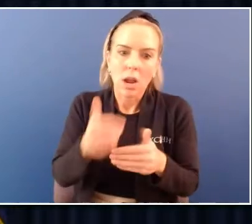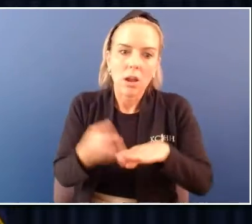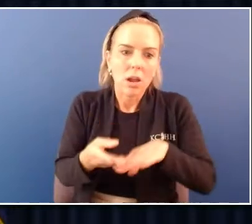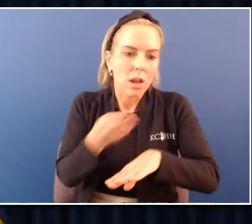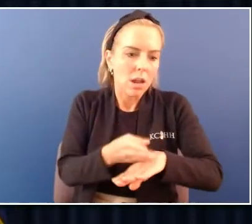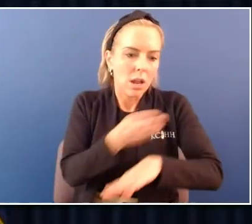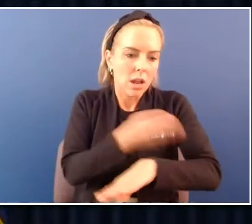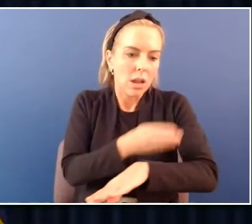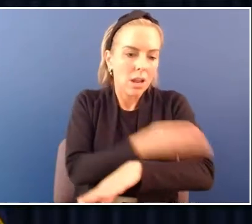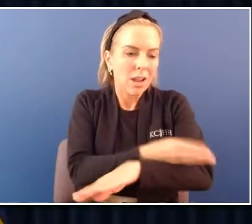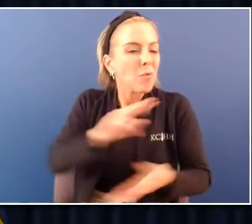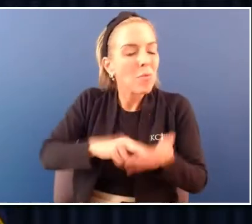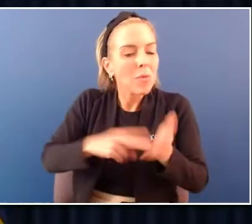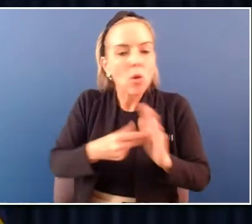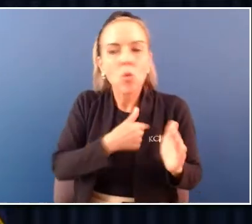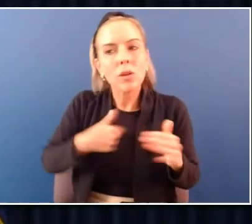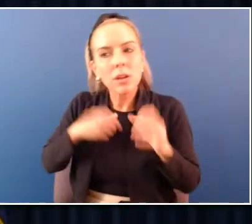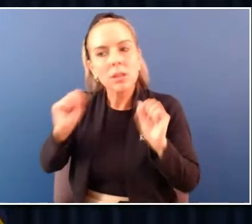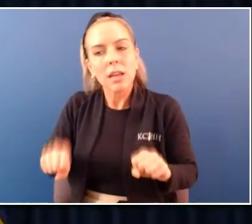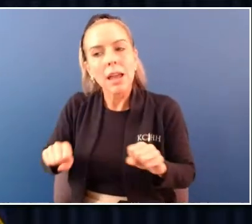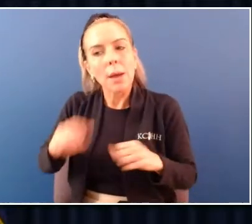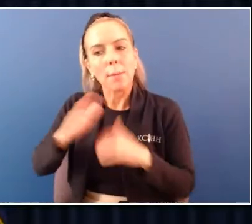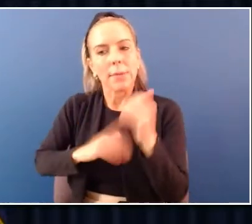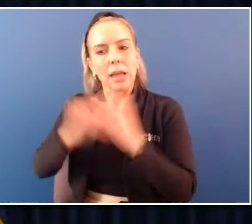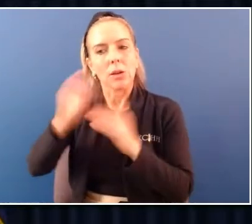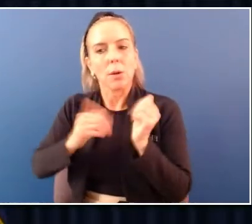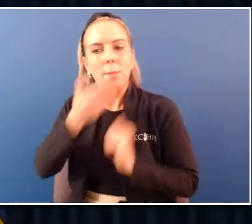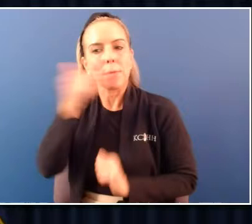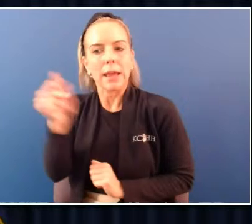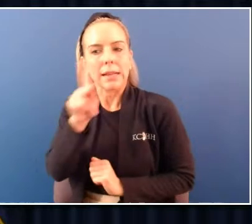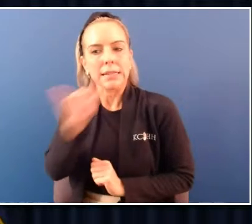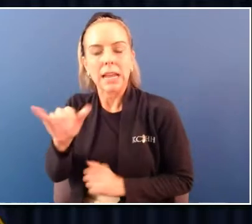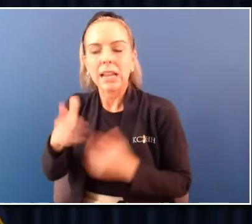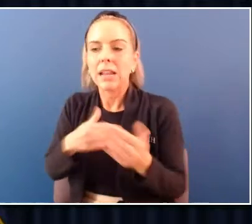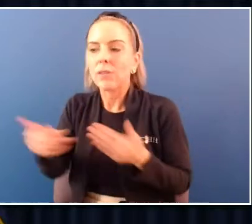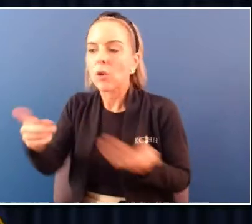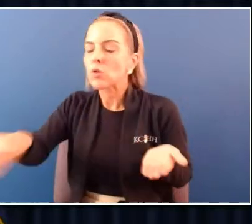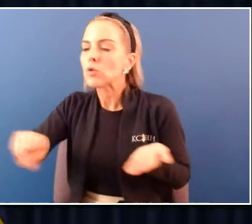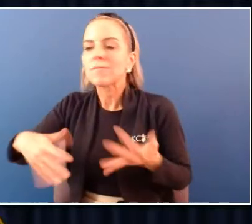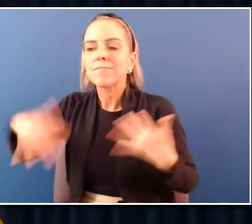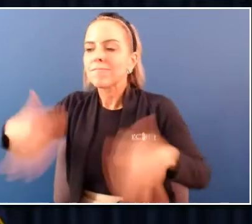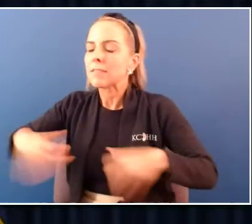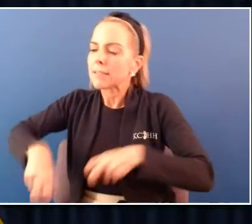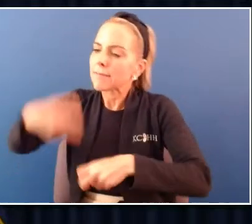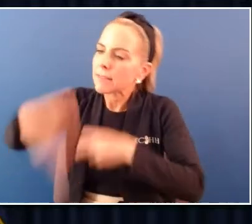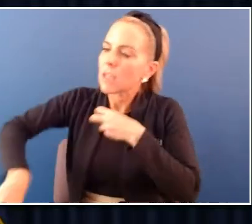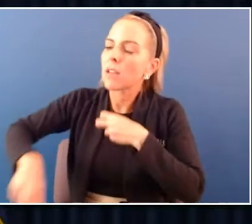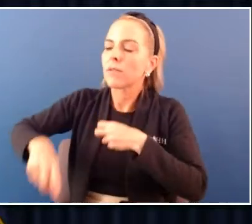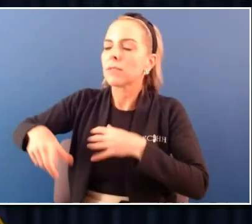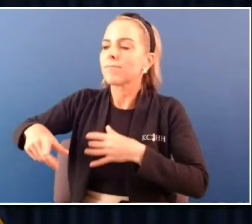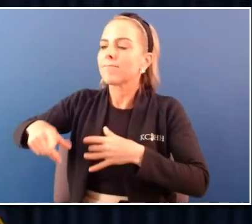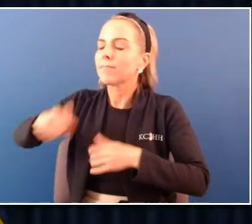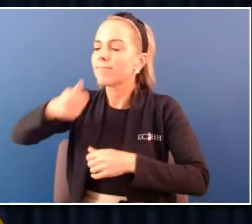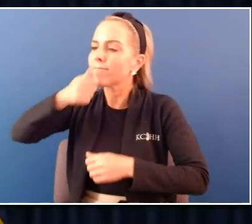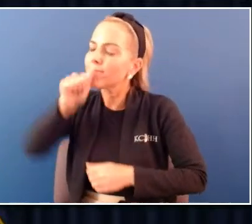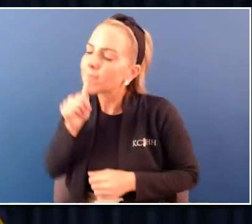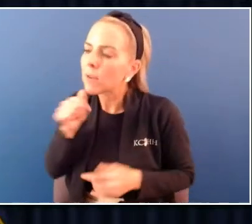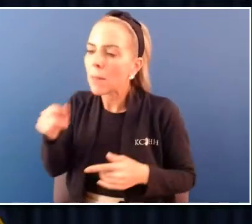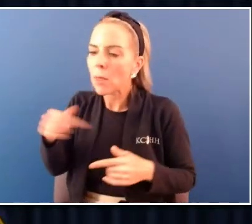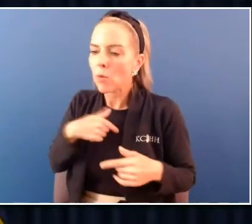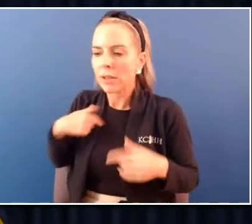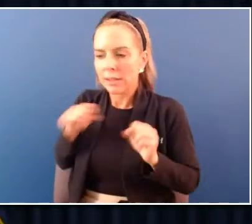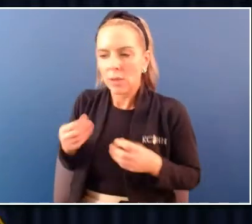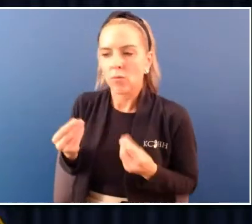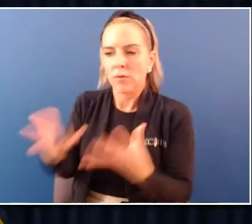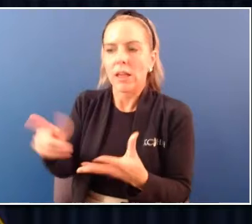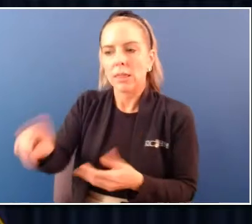better Kentucky where even those that have fallen on hard times and in difficulty, that there are ways to provide second chances to get people